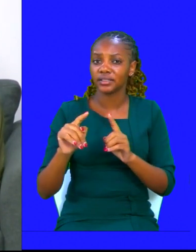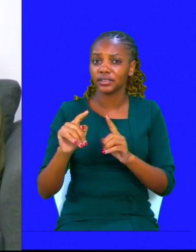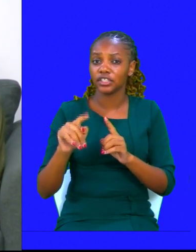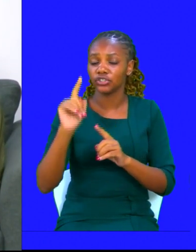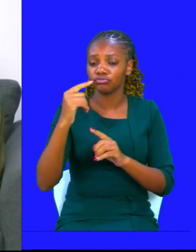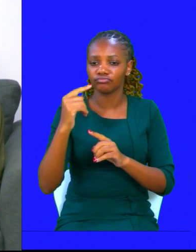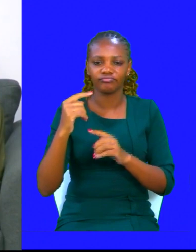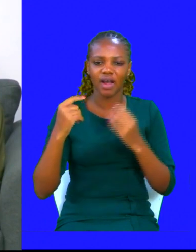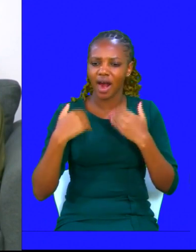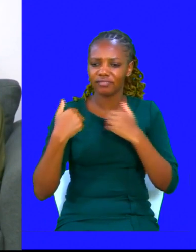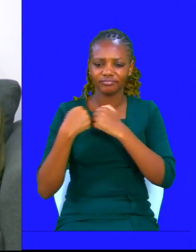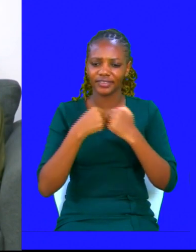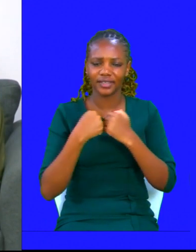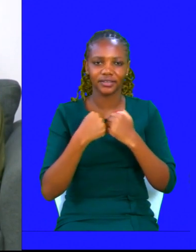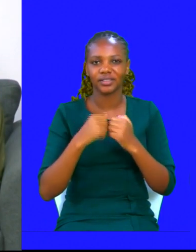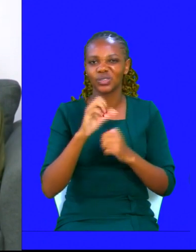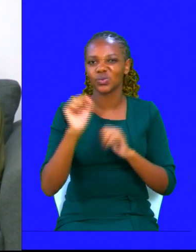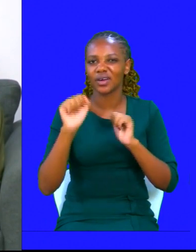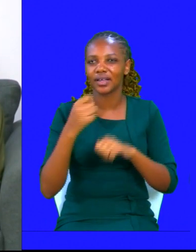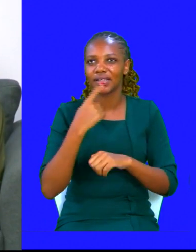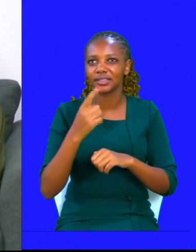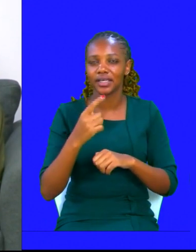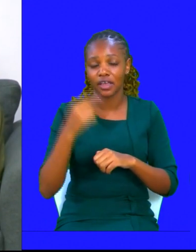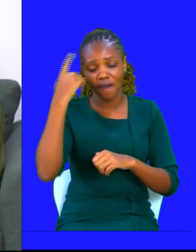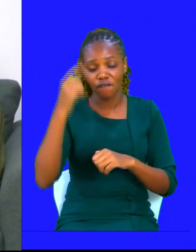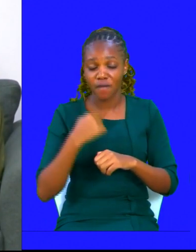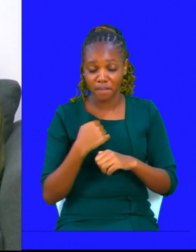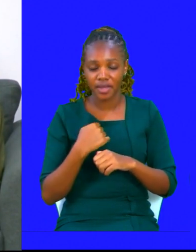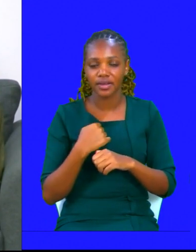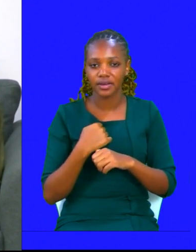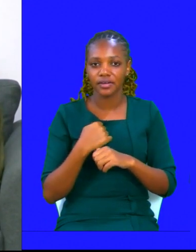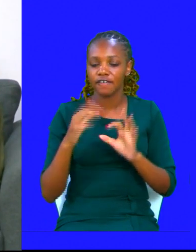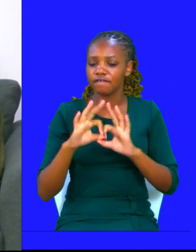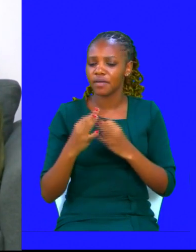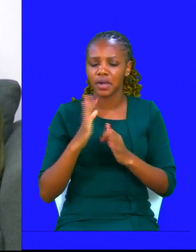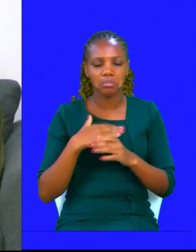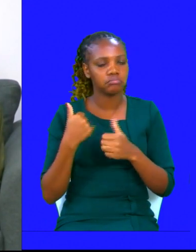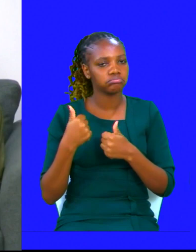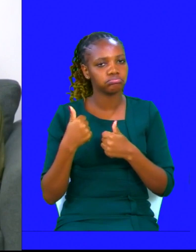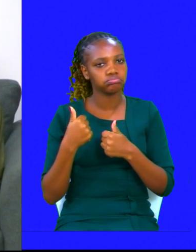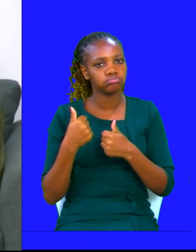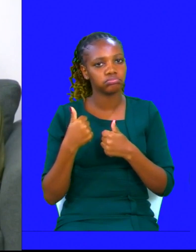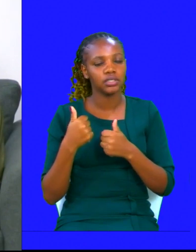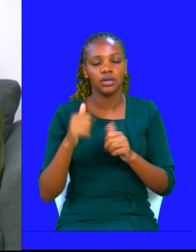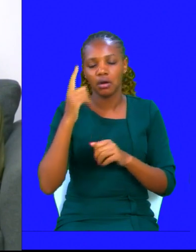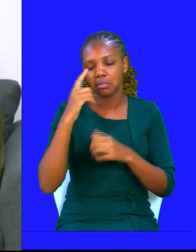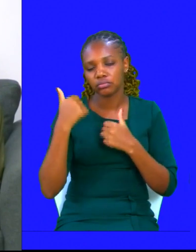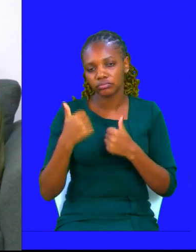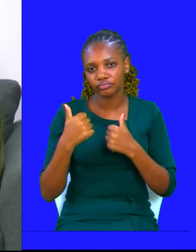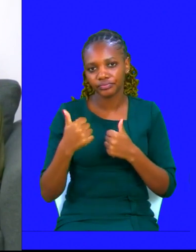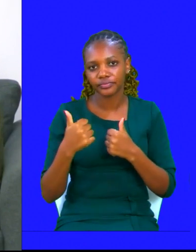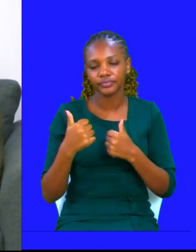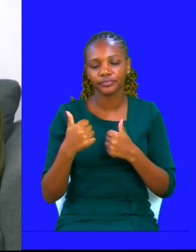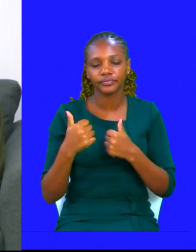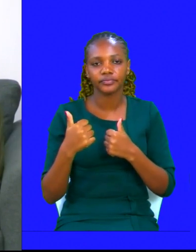face a lot of challenges from that. So I will say I personally grew up from boarding school from class 3, went to a different school in